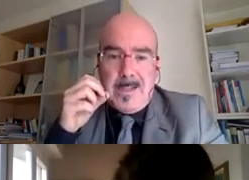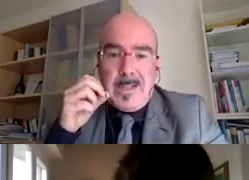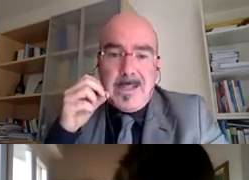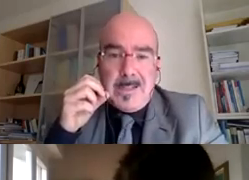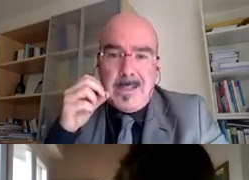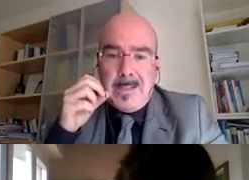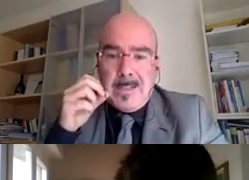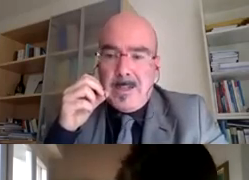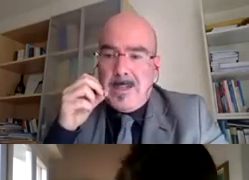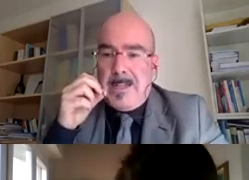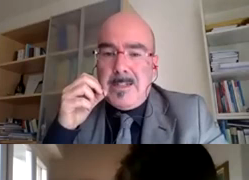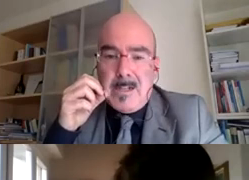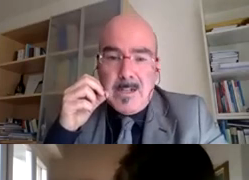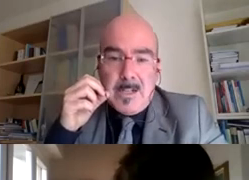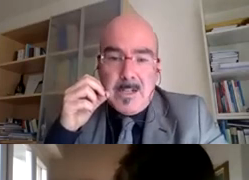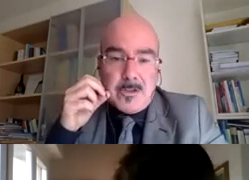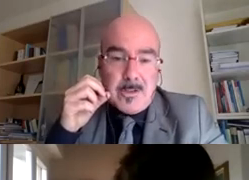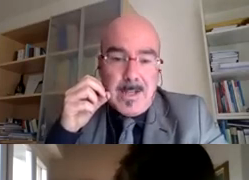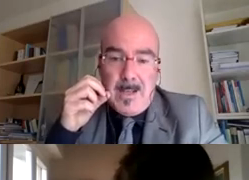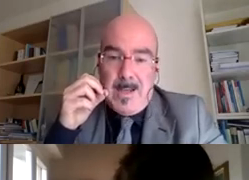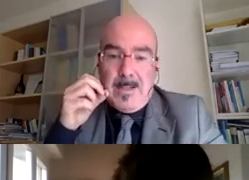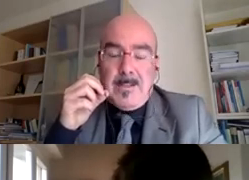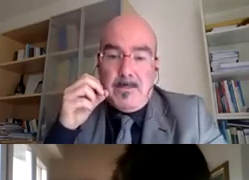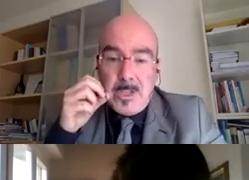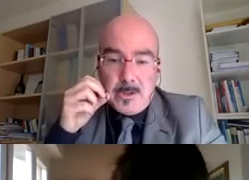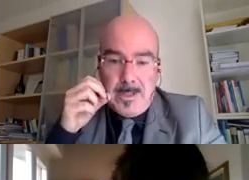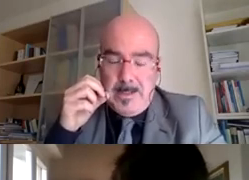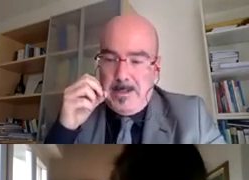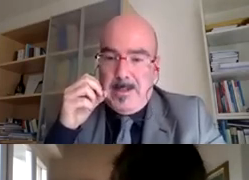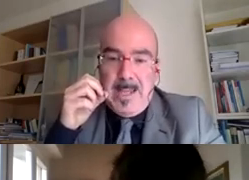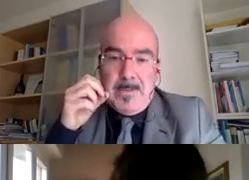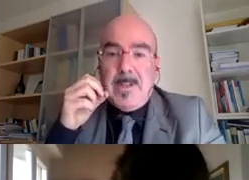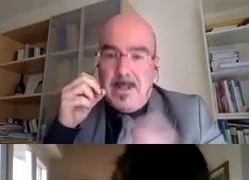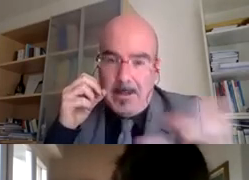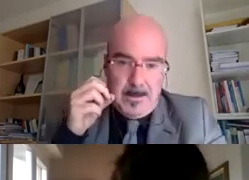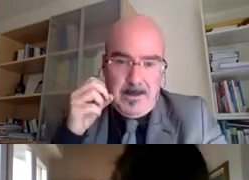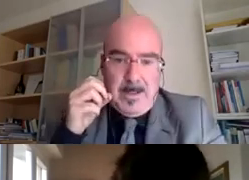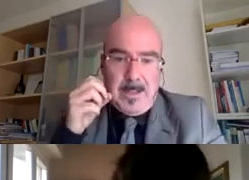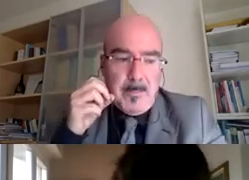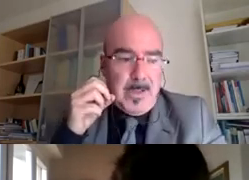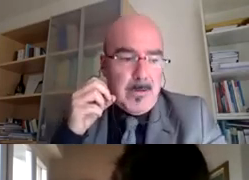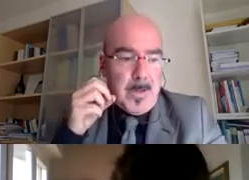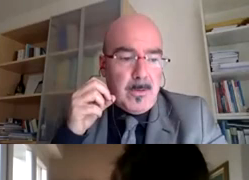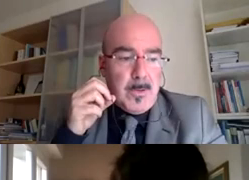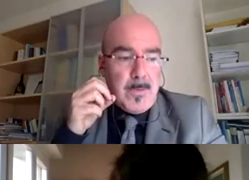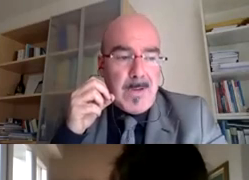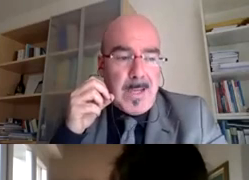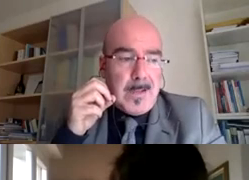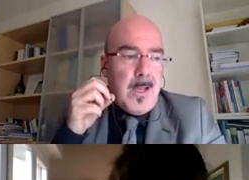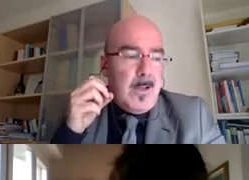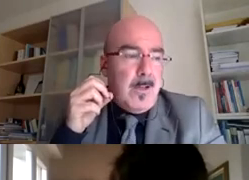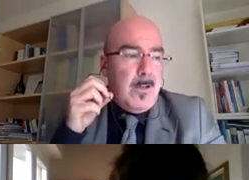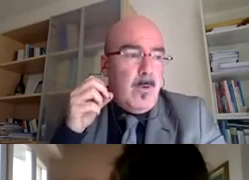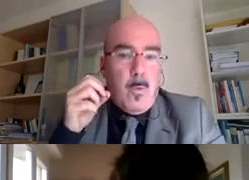instances existing at international and regional level an example is the European Court of Human